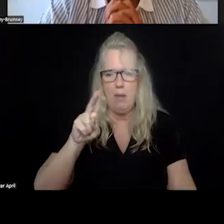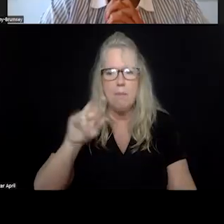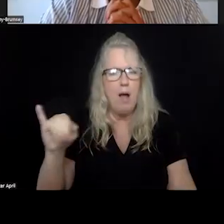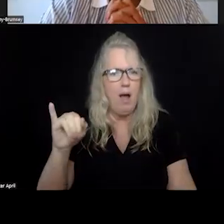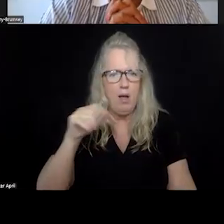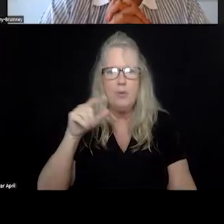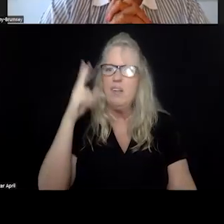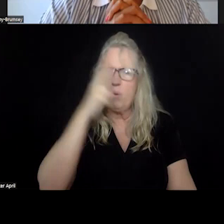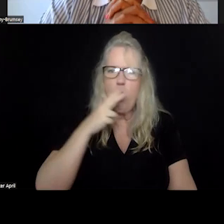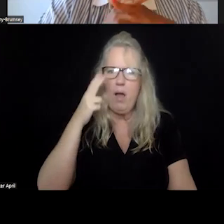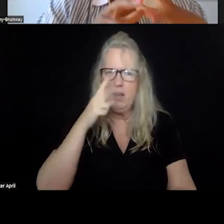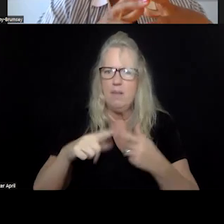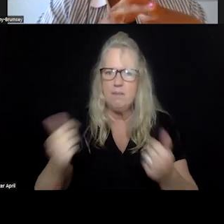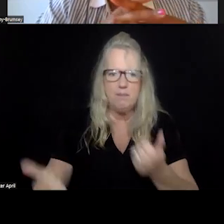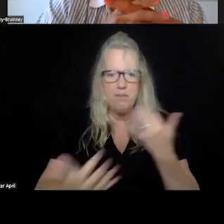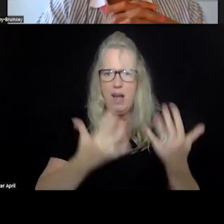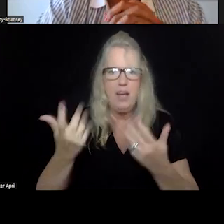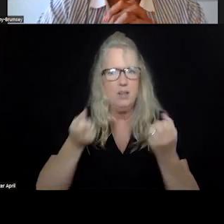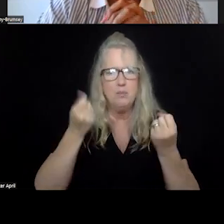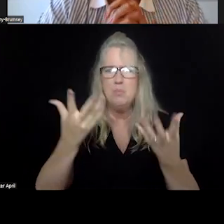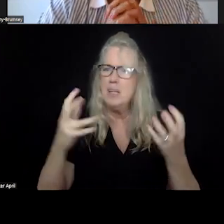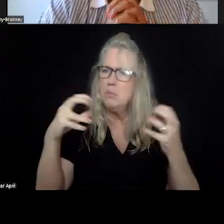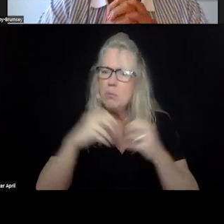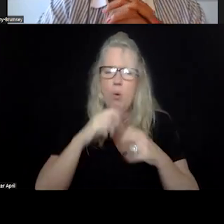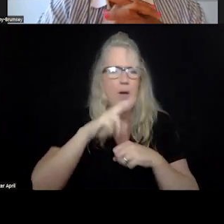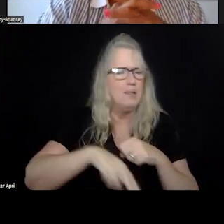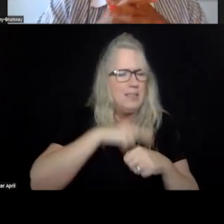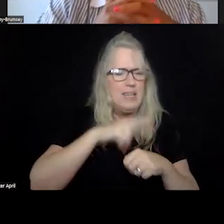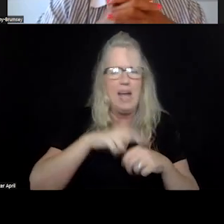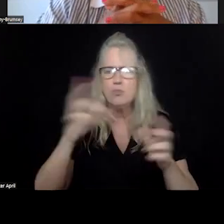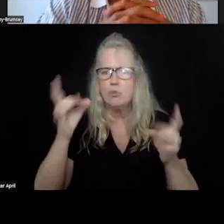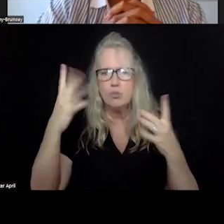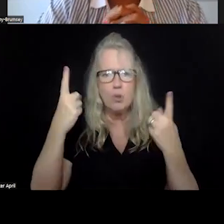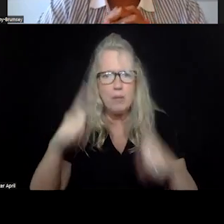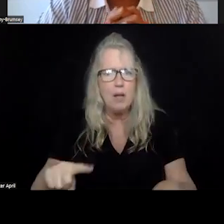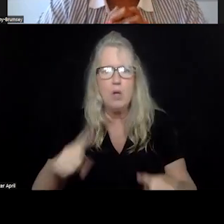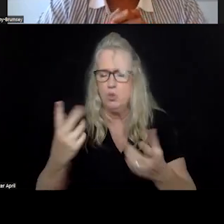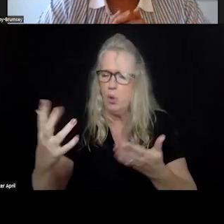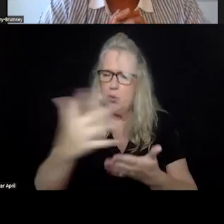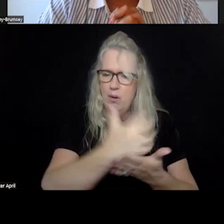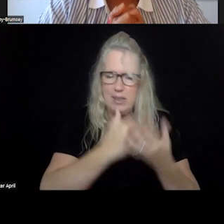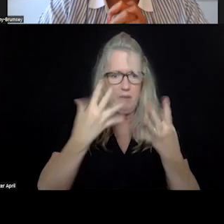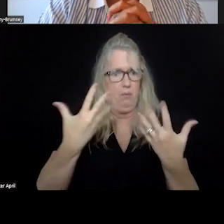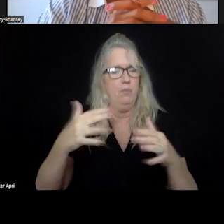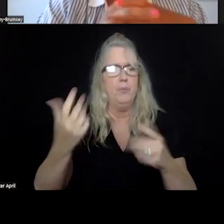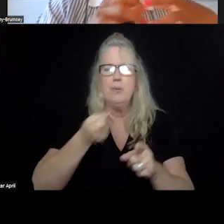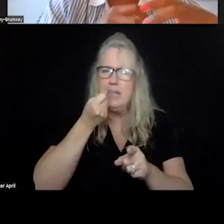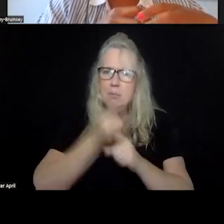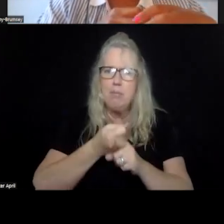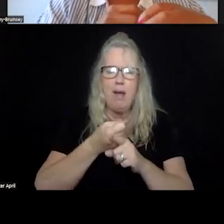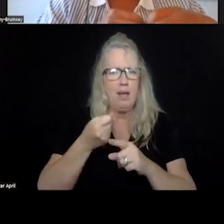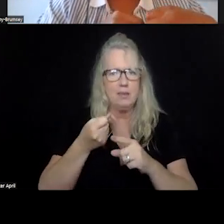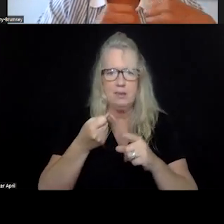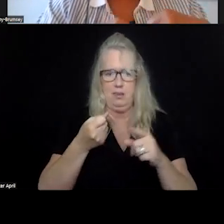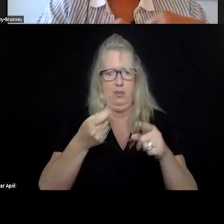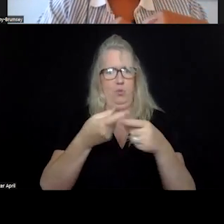seeing many more natural disasters occurring, we're getting a lot more information about the impact of